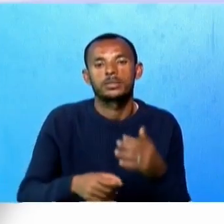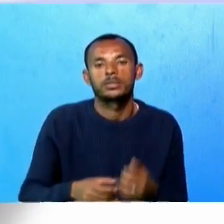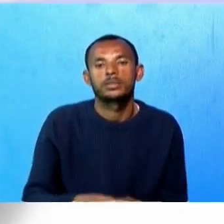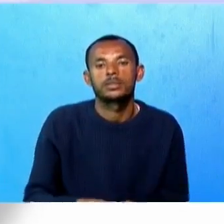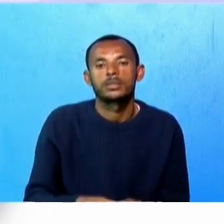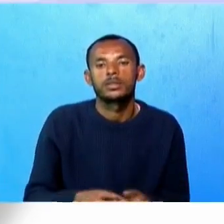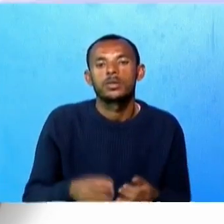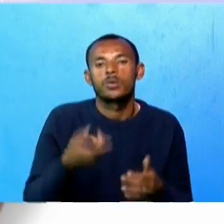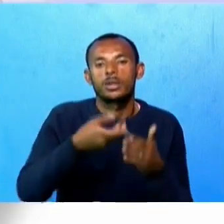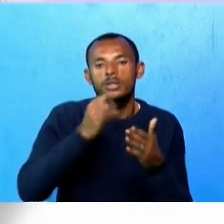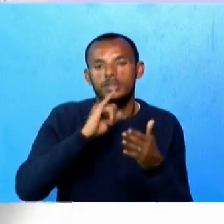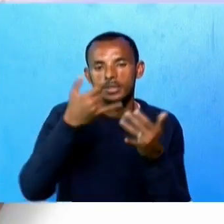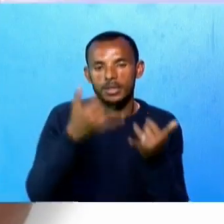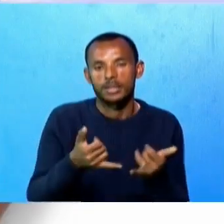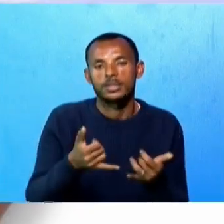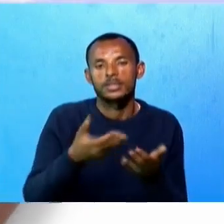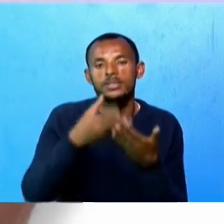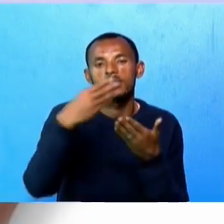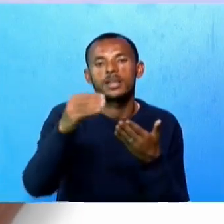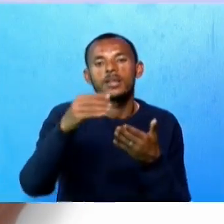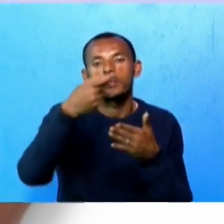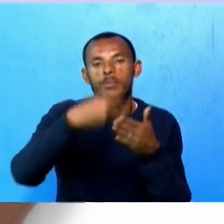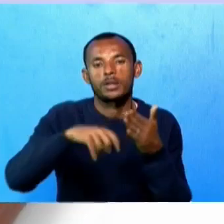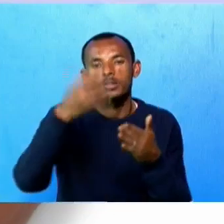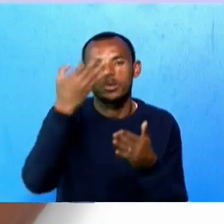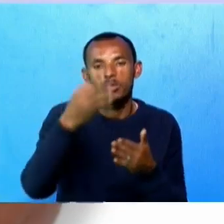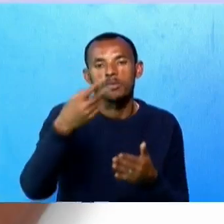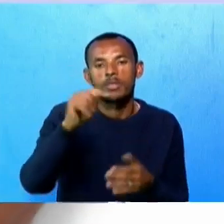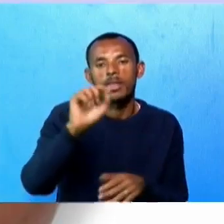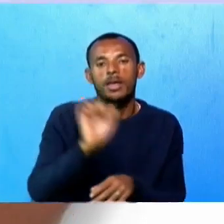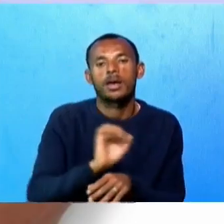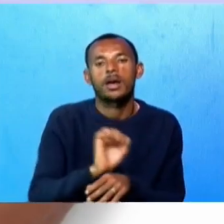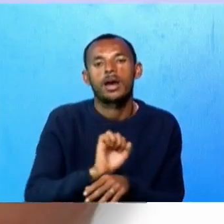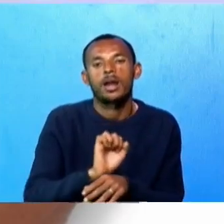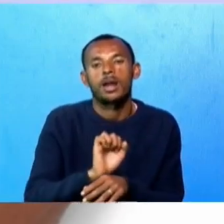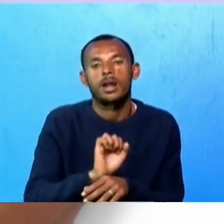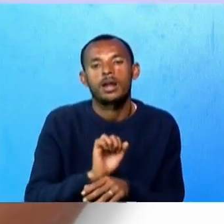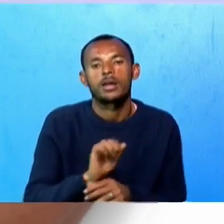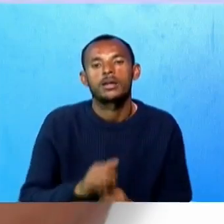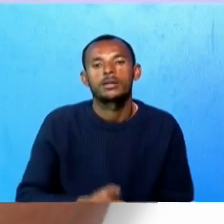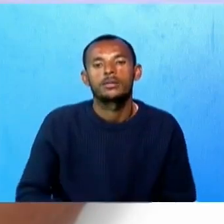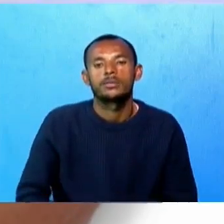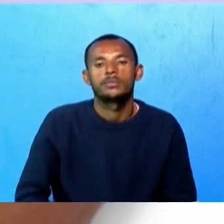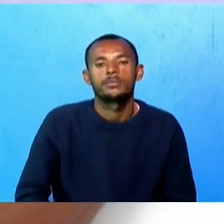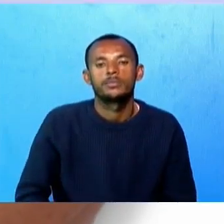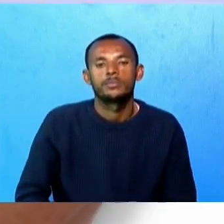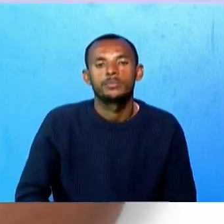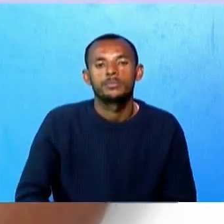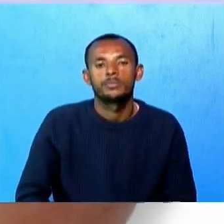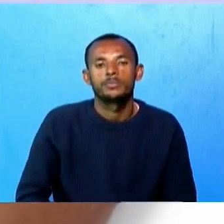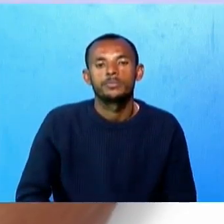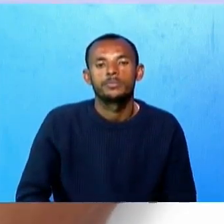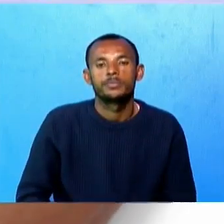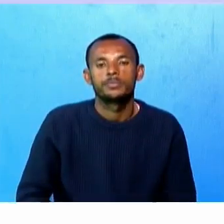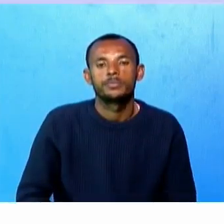selling price of the car? Selling price of the car.